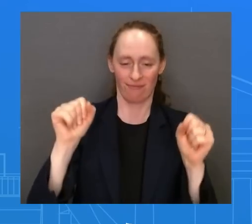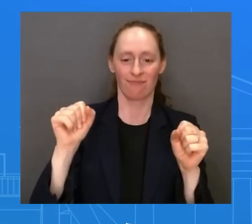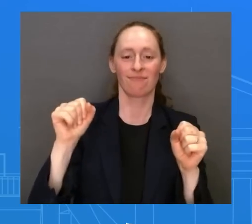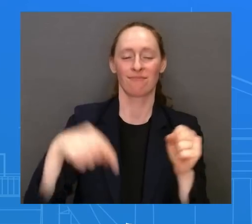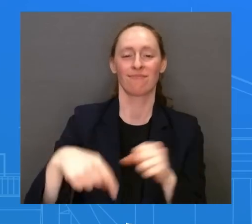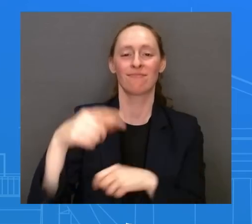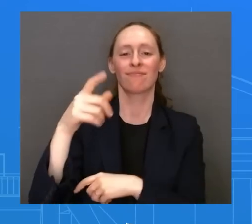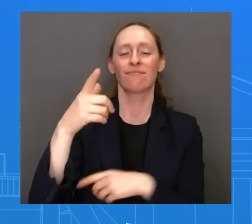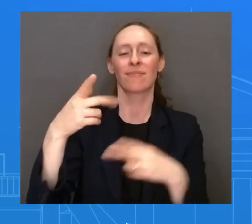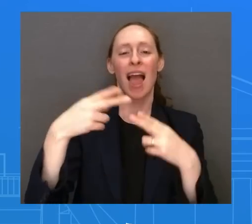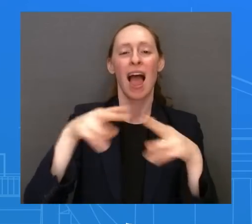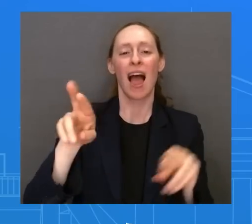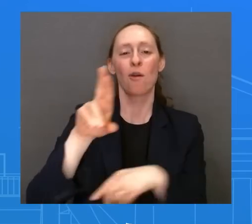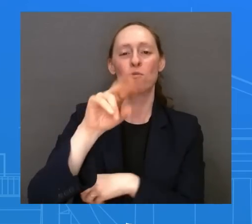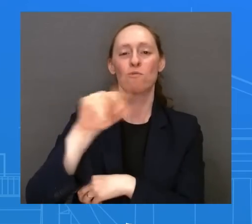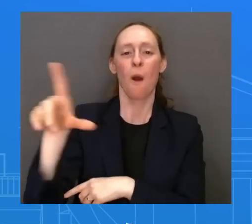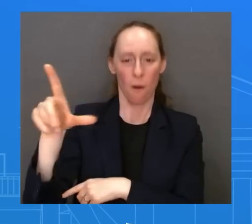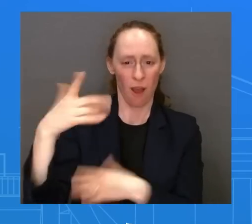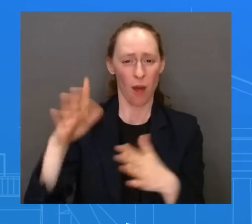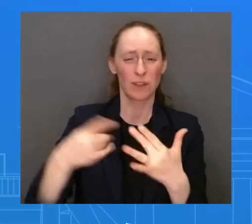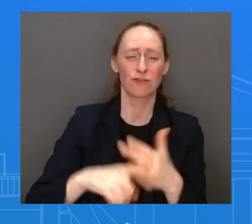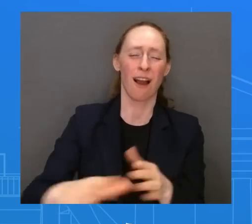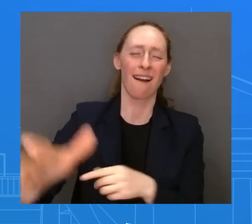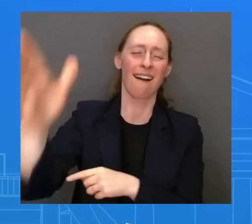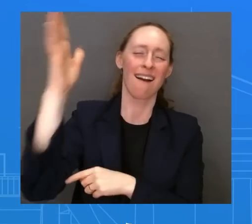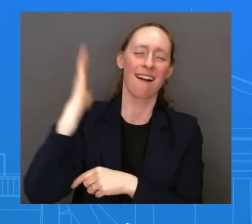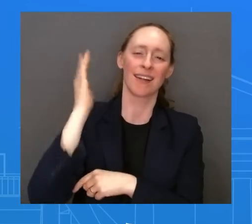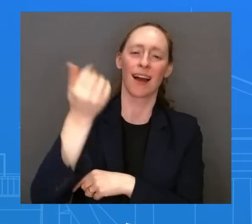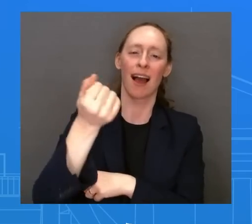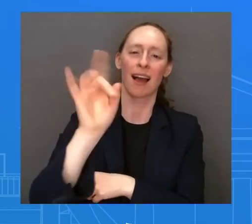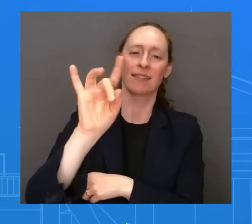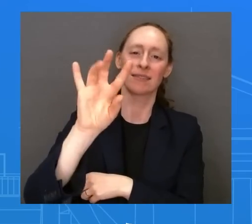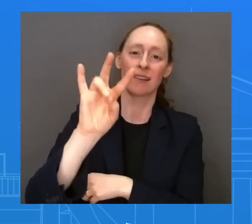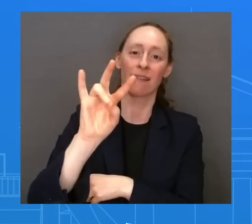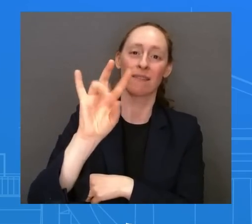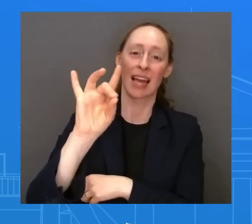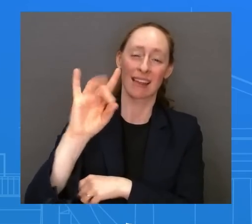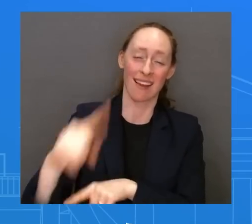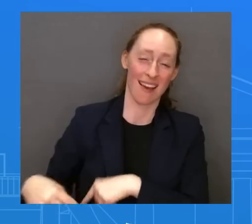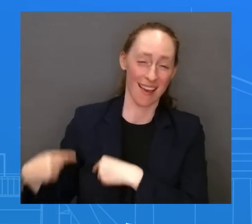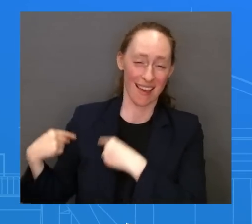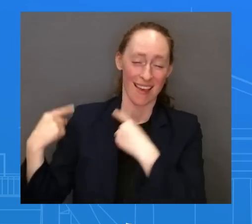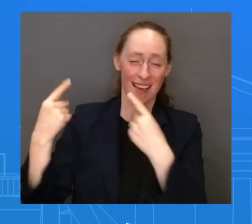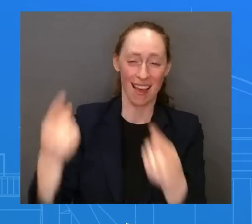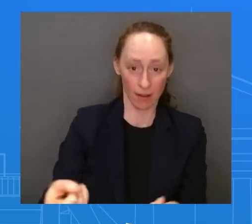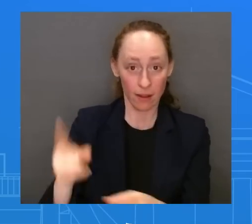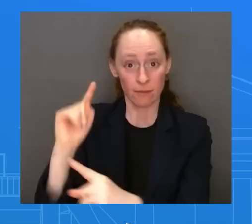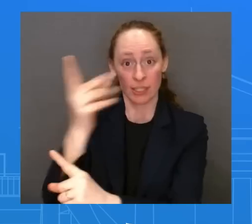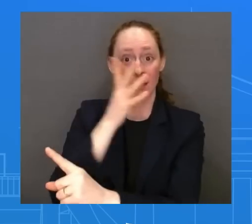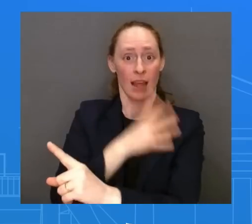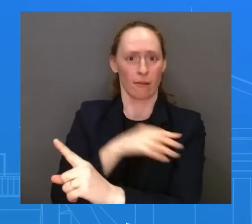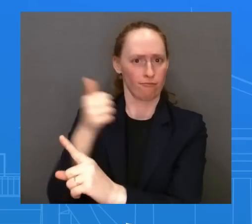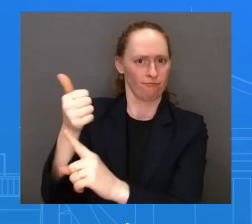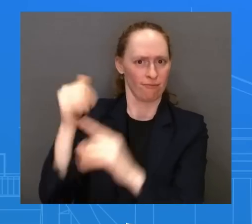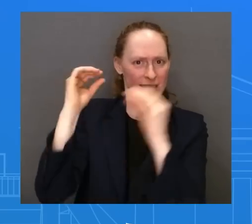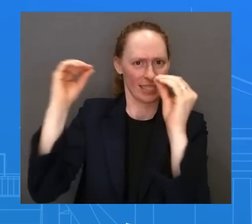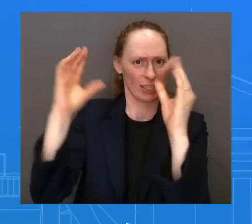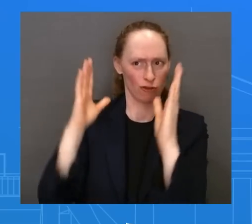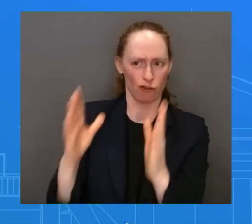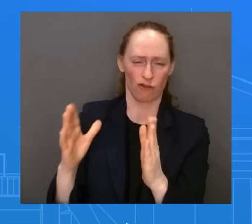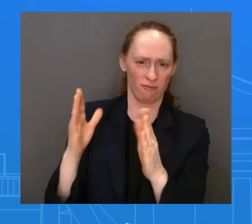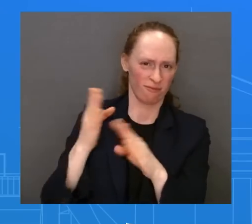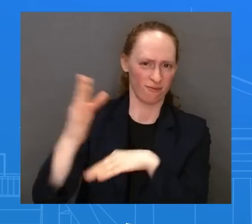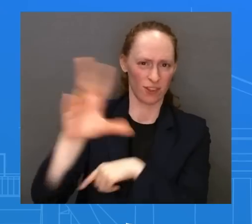teacher for more than 30 years first lady Jill Biden is continuing her theme of education for the event